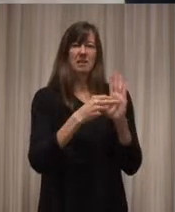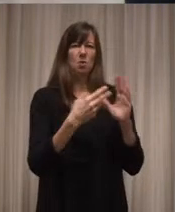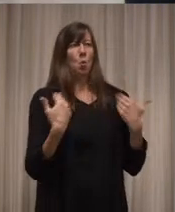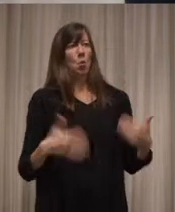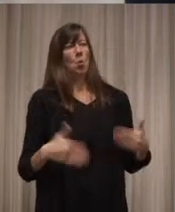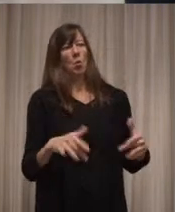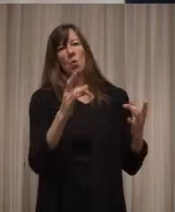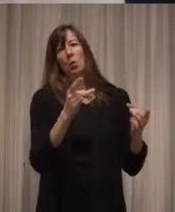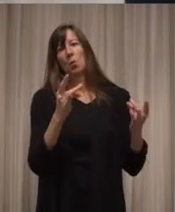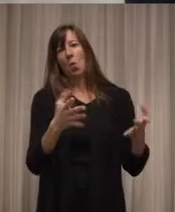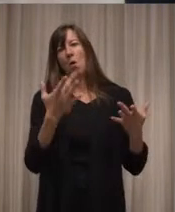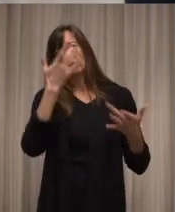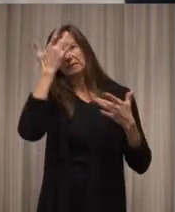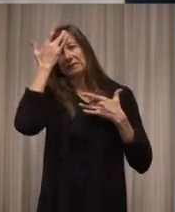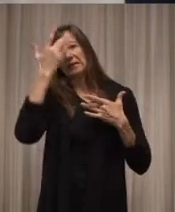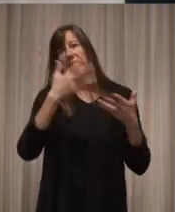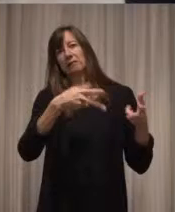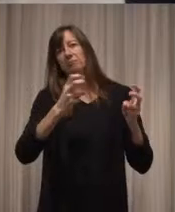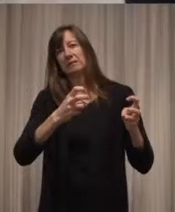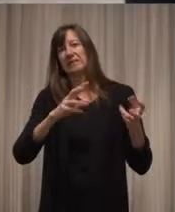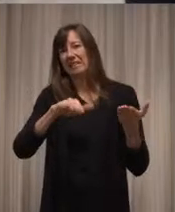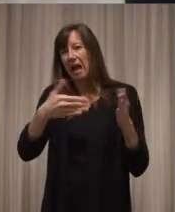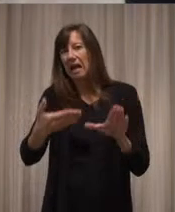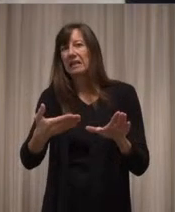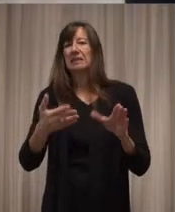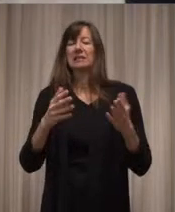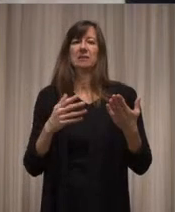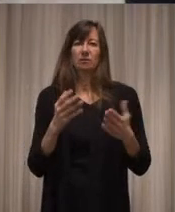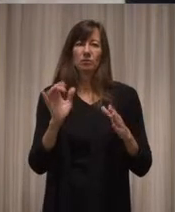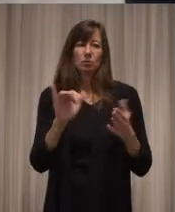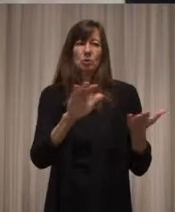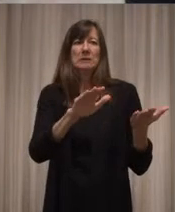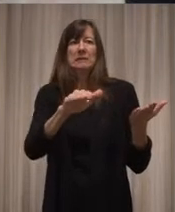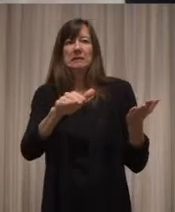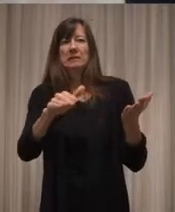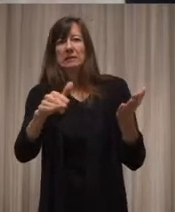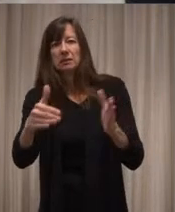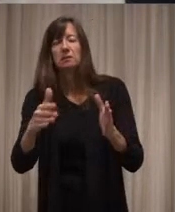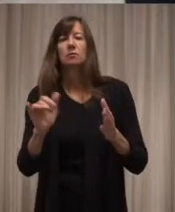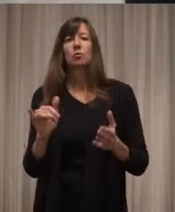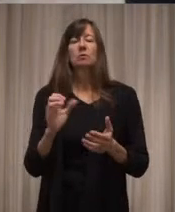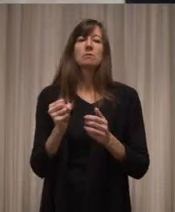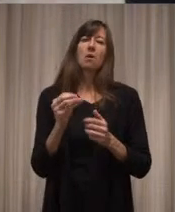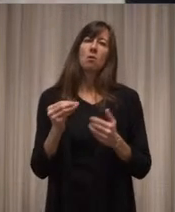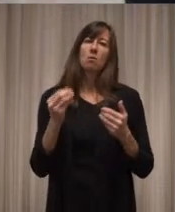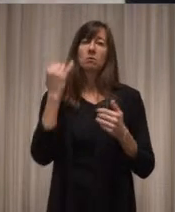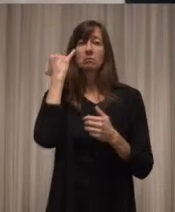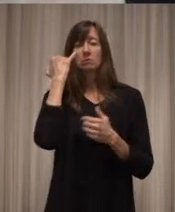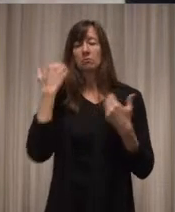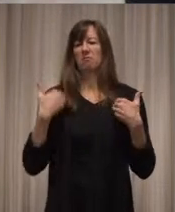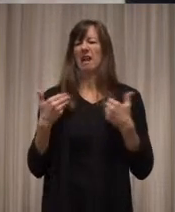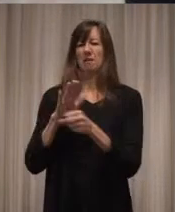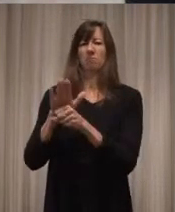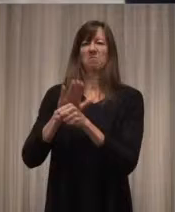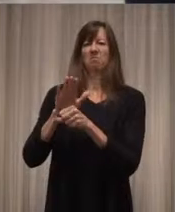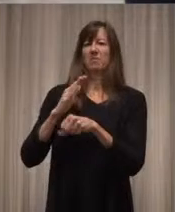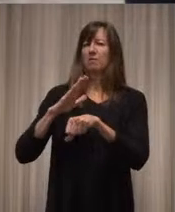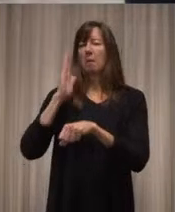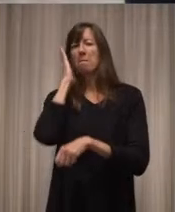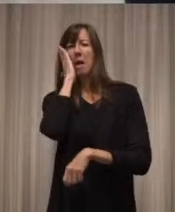greater. And if we need ventilators, we're still have 33 on hand, which is good news